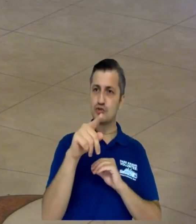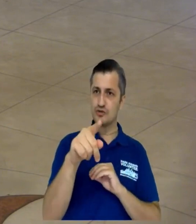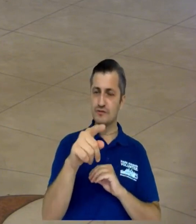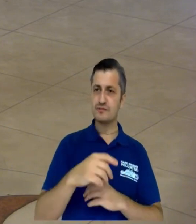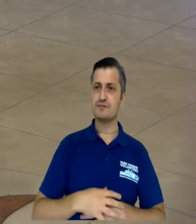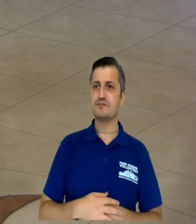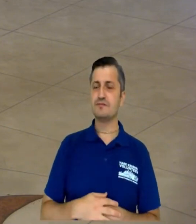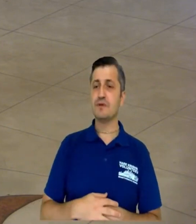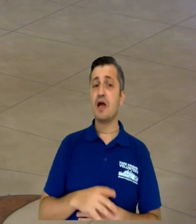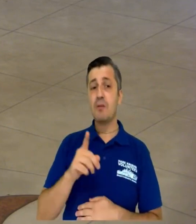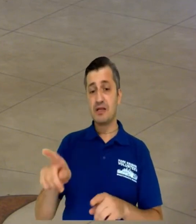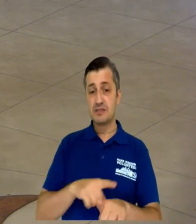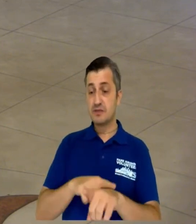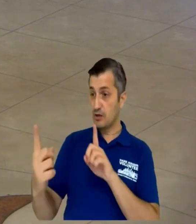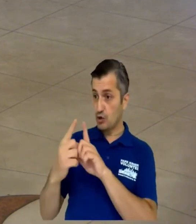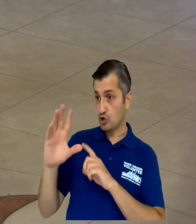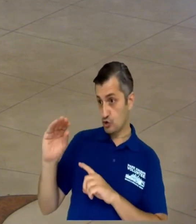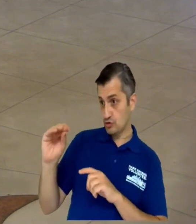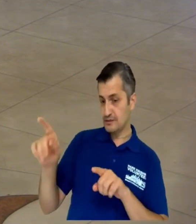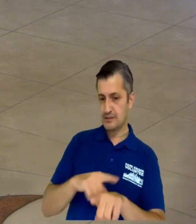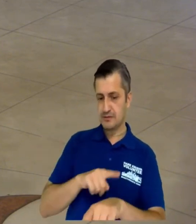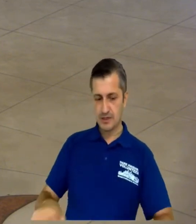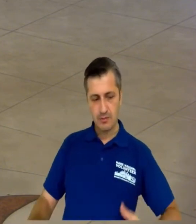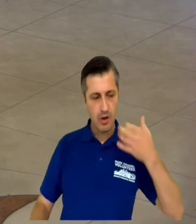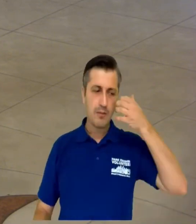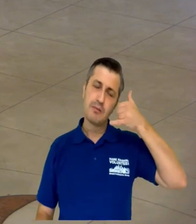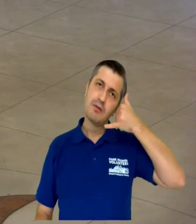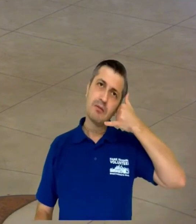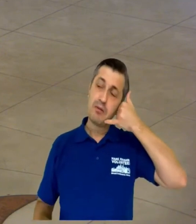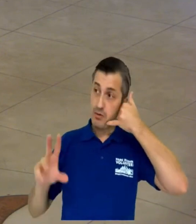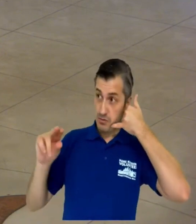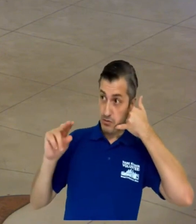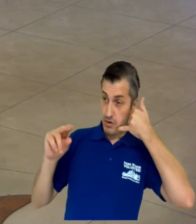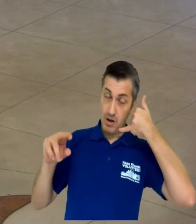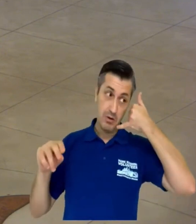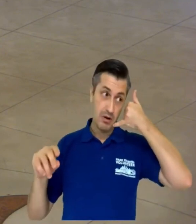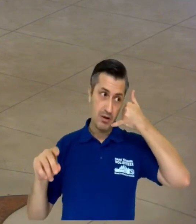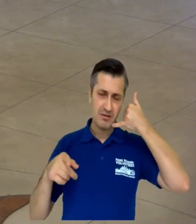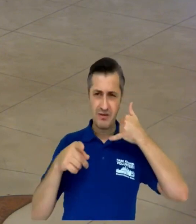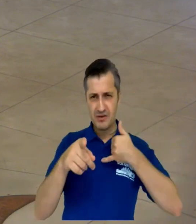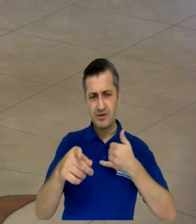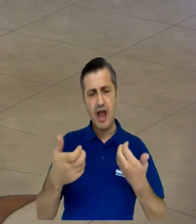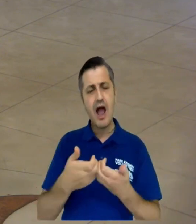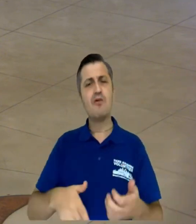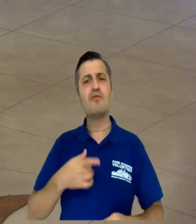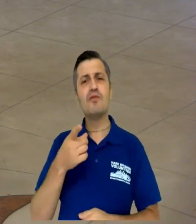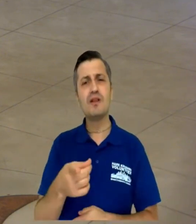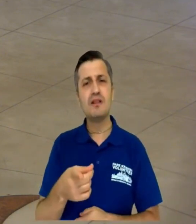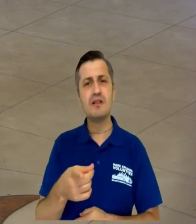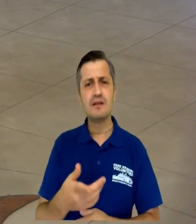phone whilst I was speaking to you. Would you appreciate that? No, right? So why do we expect Krishna